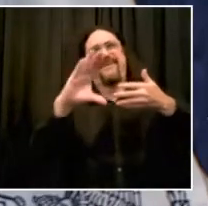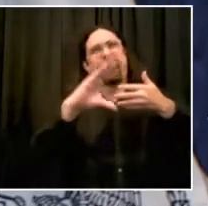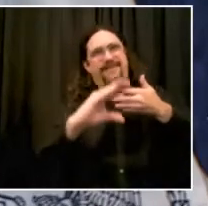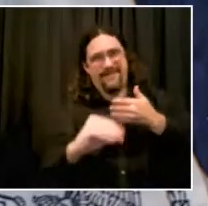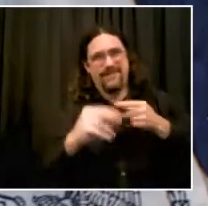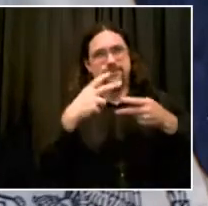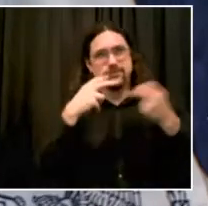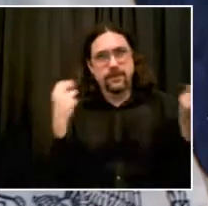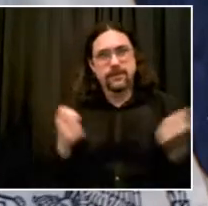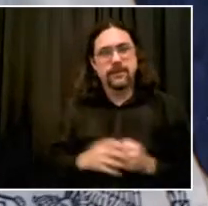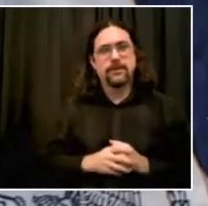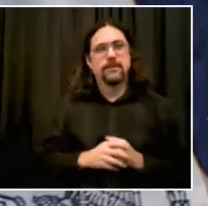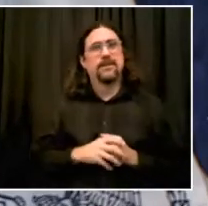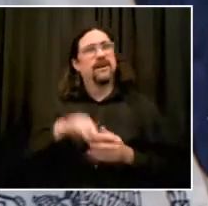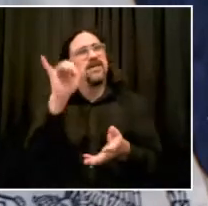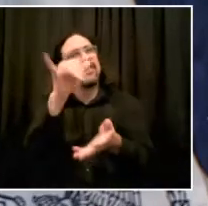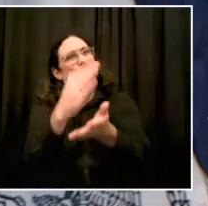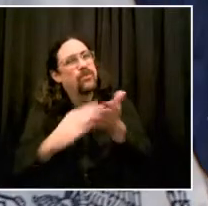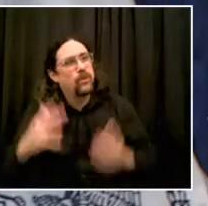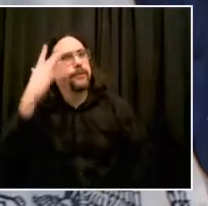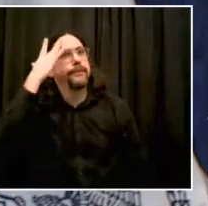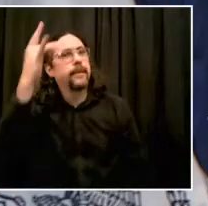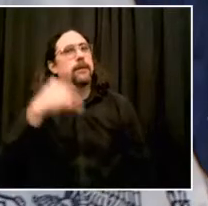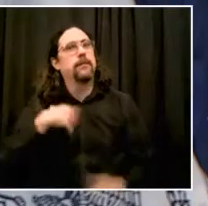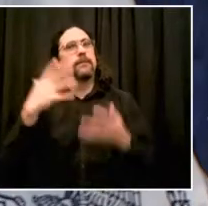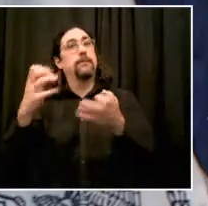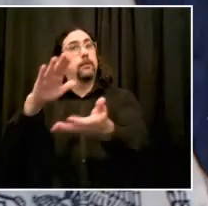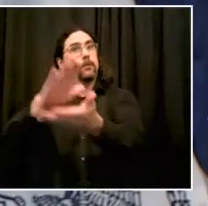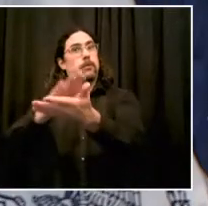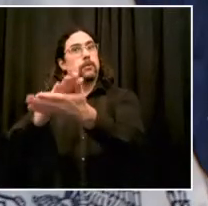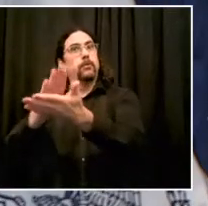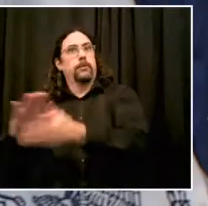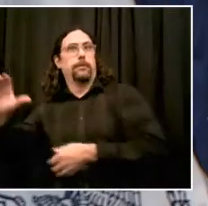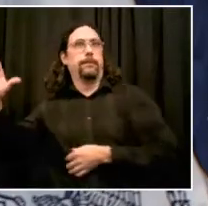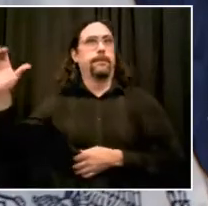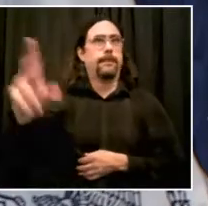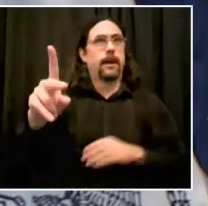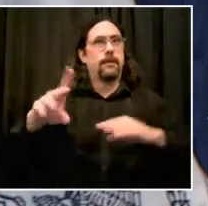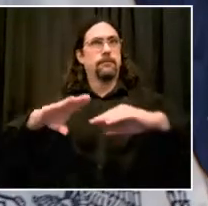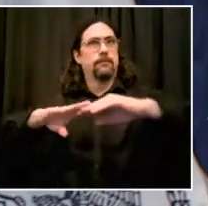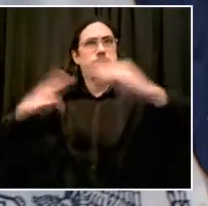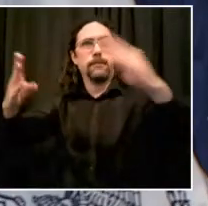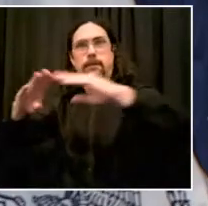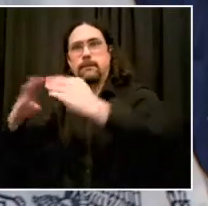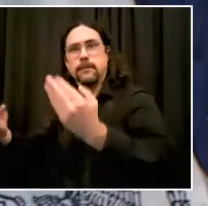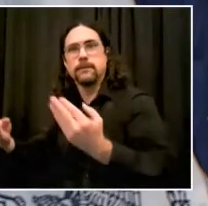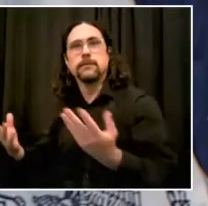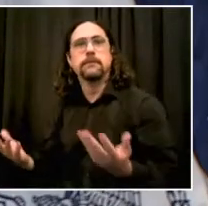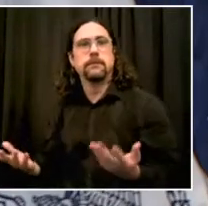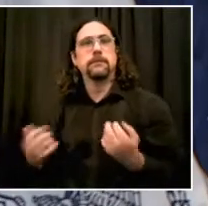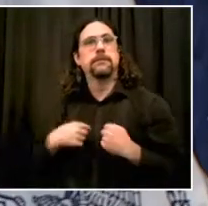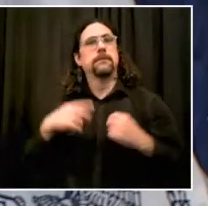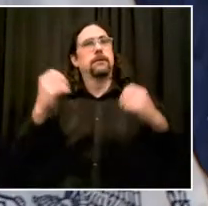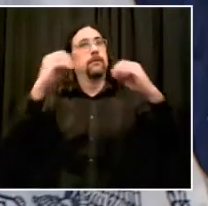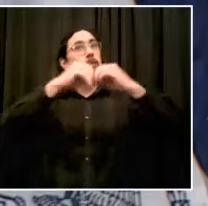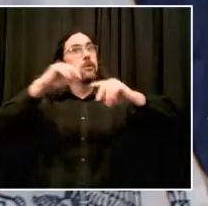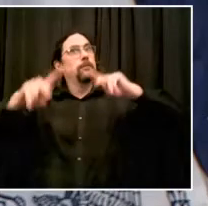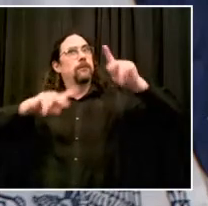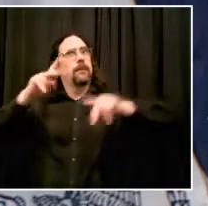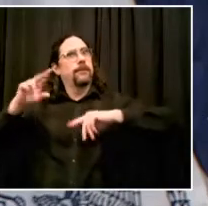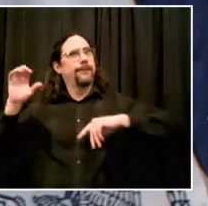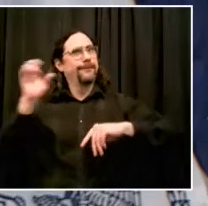need to work together to make that happen. But there's no question, again, that when you apply more and more officers to targeted